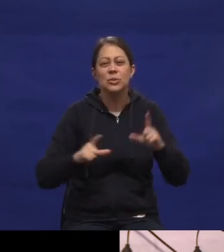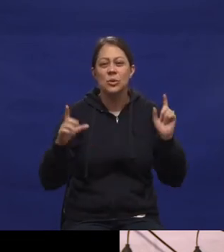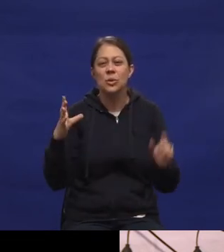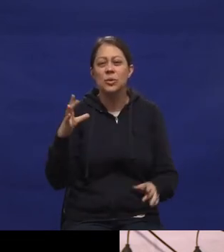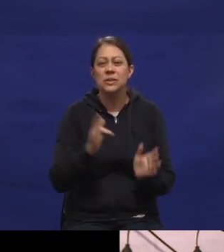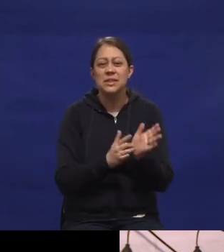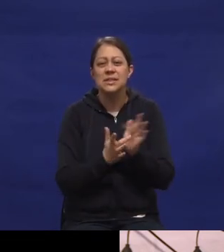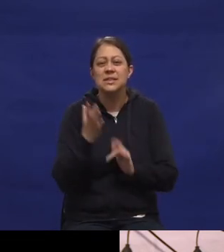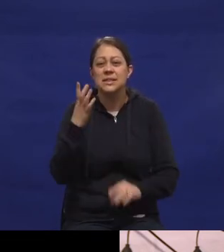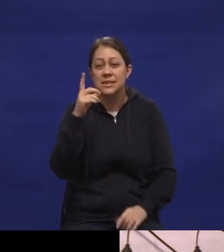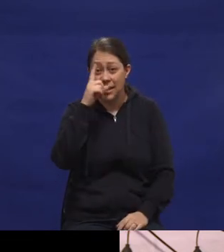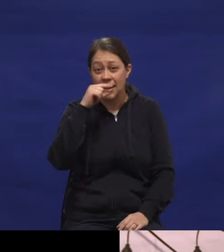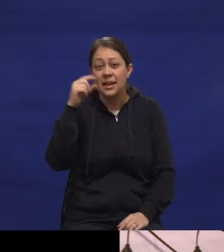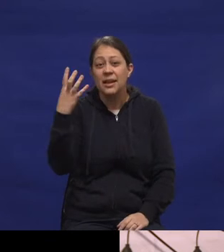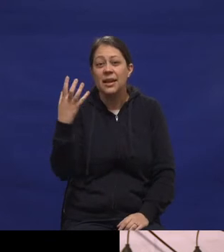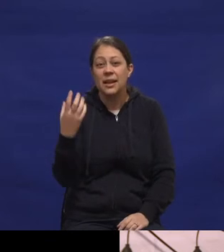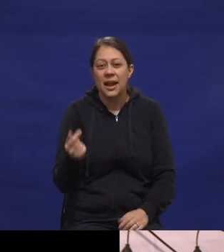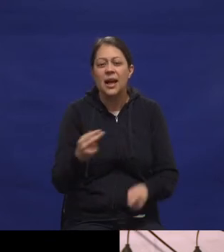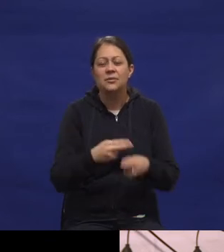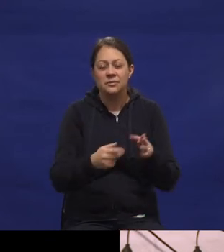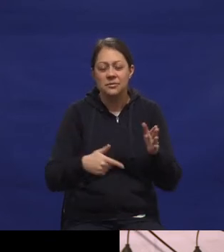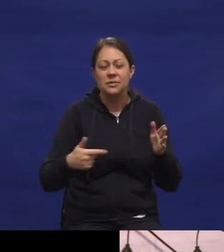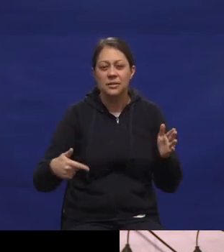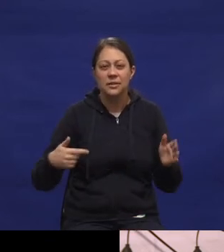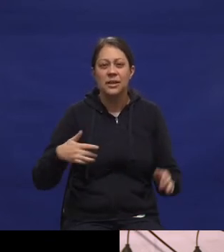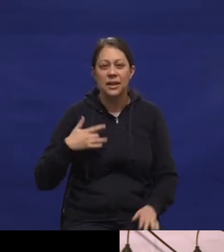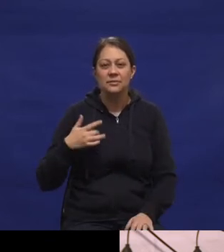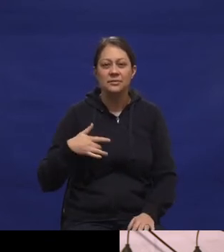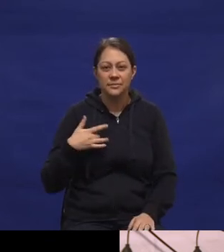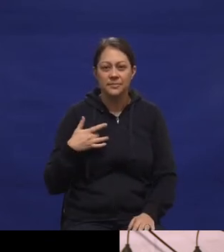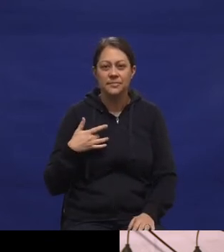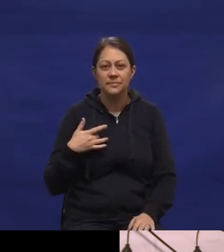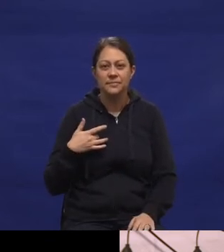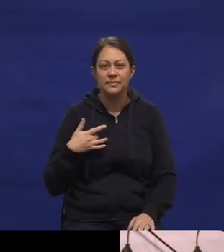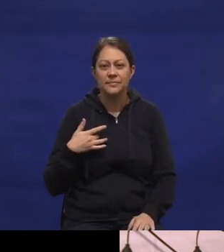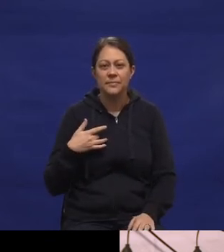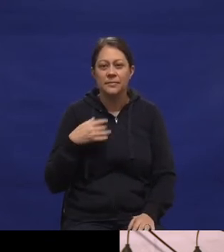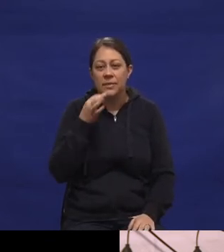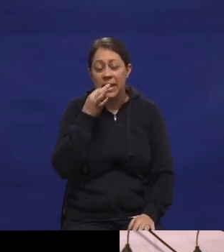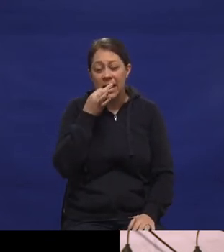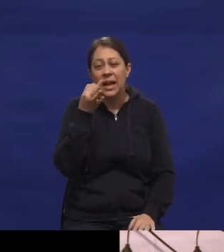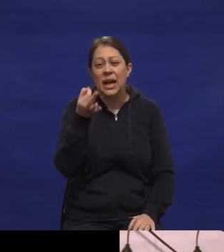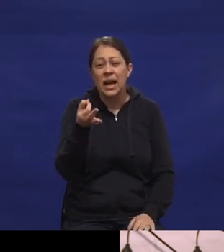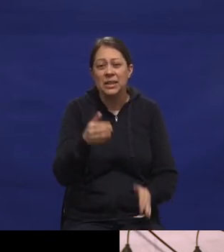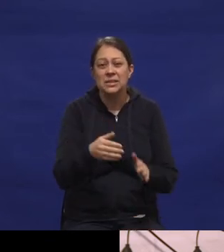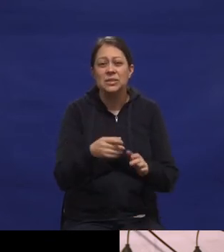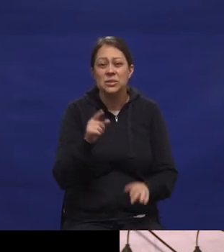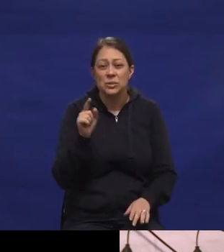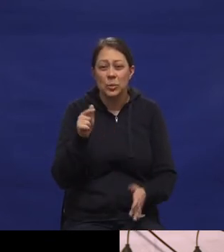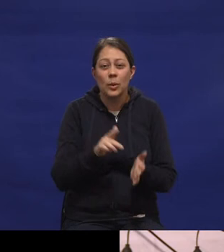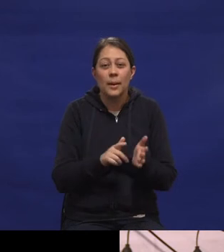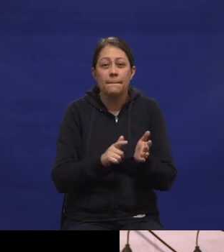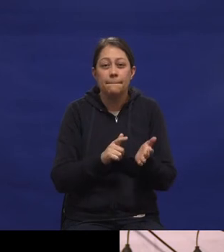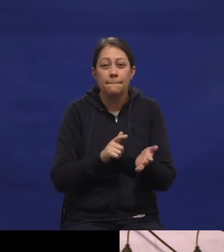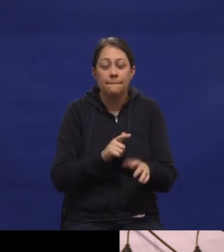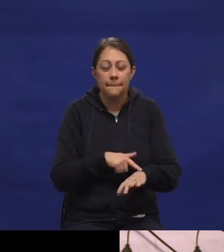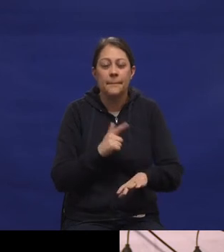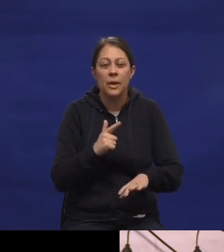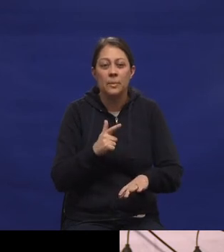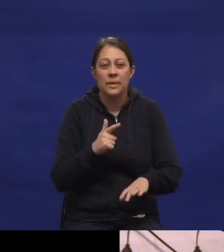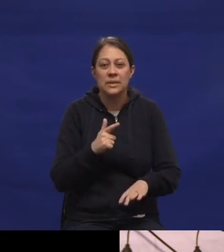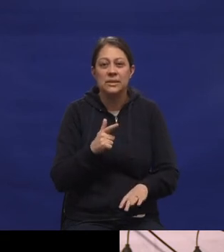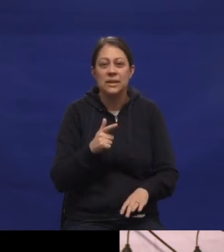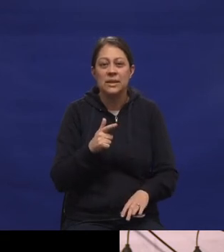going to invite you to do what I did many years ago, and that is ask Jesus to come into your heart. Ask Jesus to forgive you of